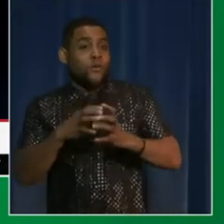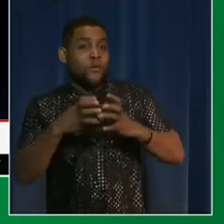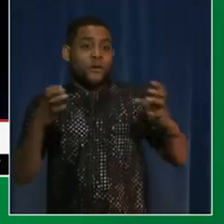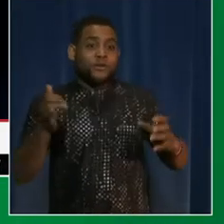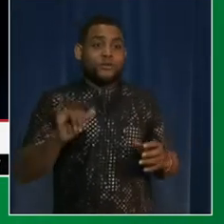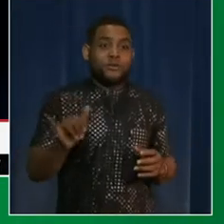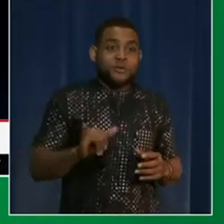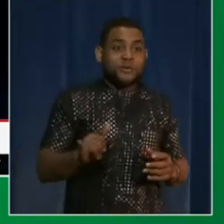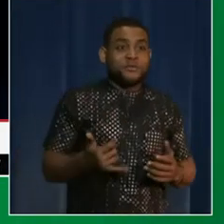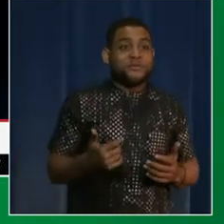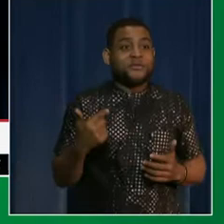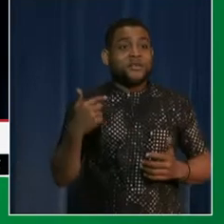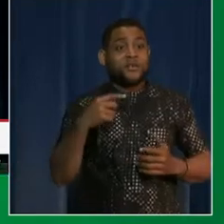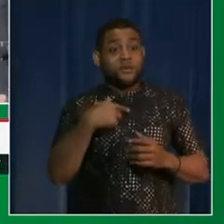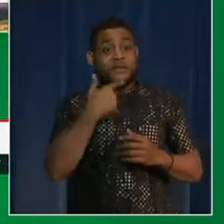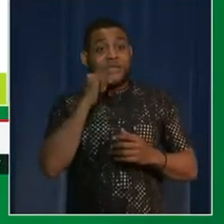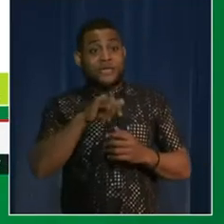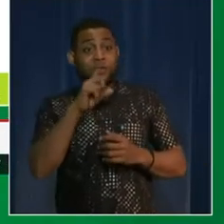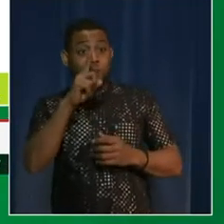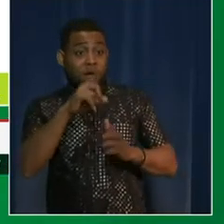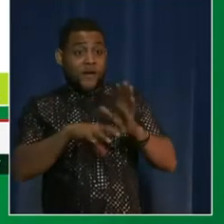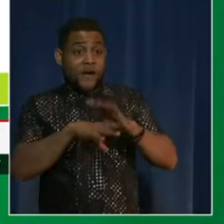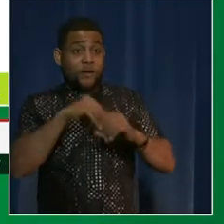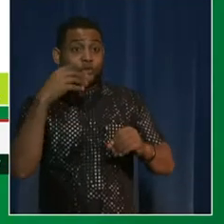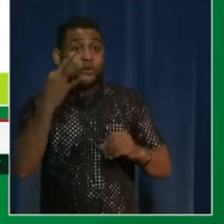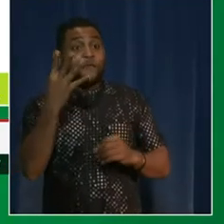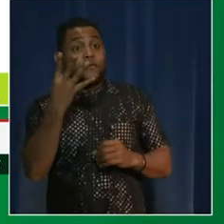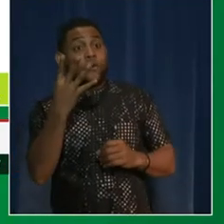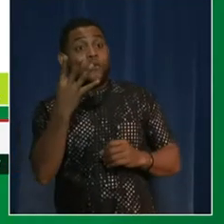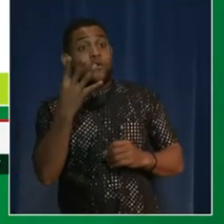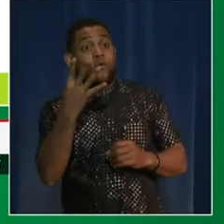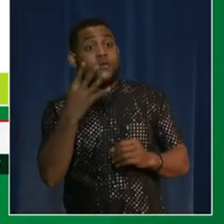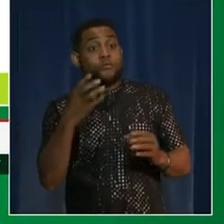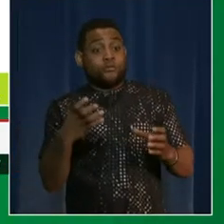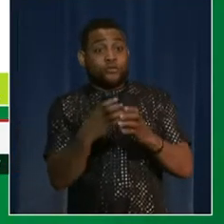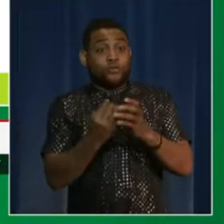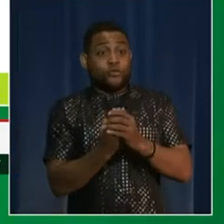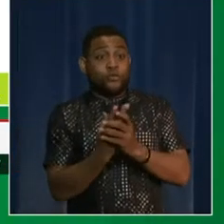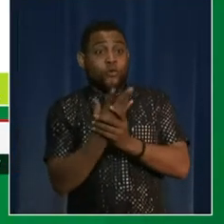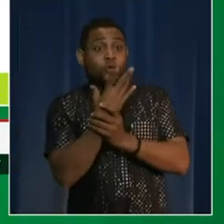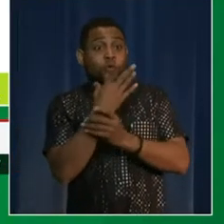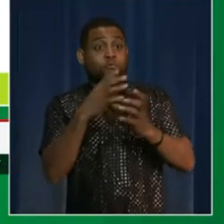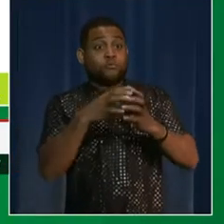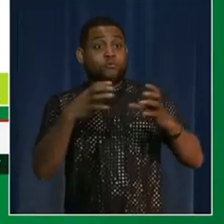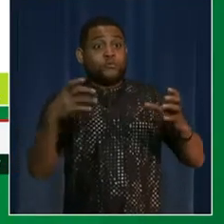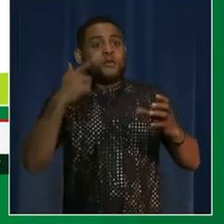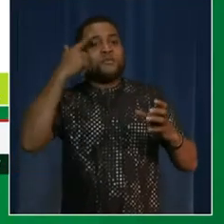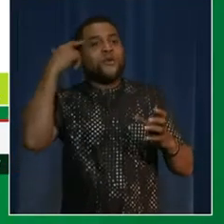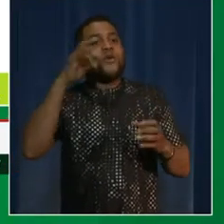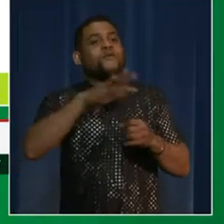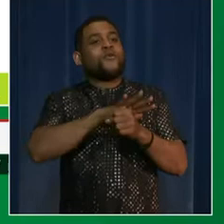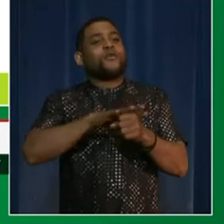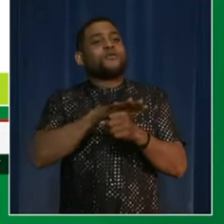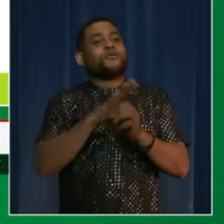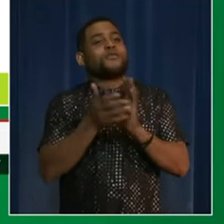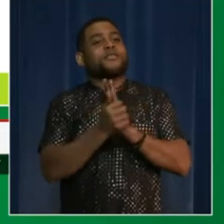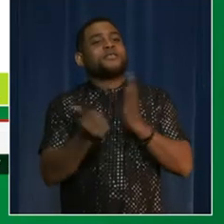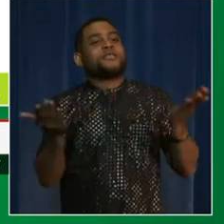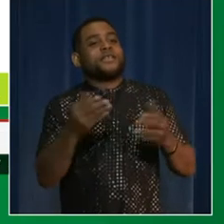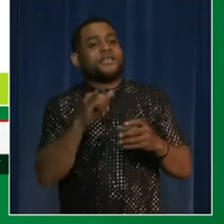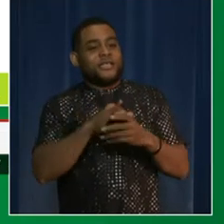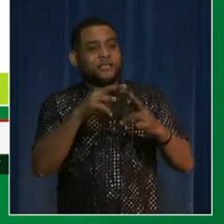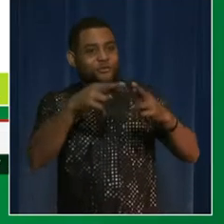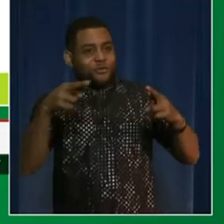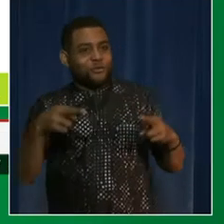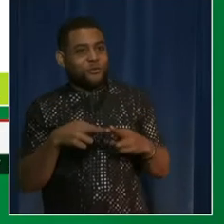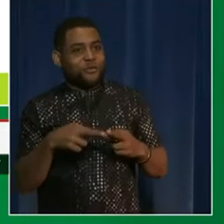would be one of 4 growth hubs for Google, given the incredible local diverse talent here in the region. At Google, we